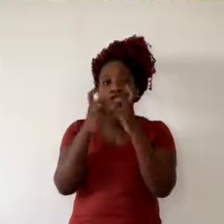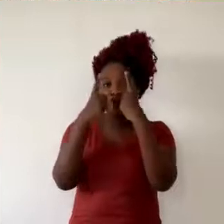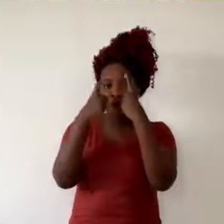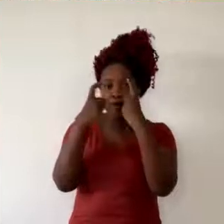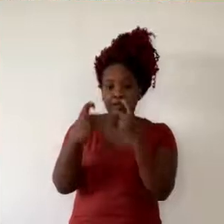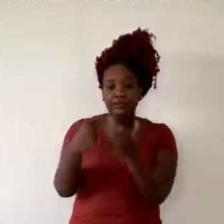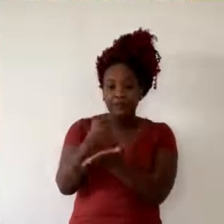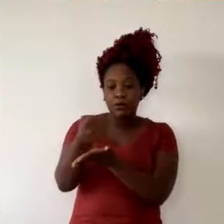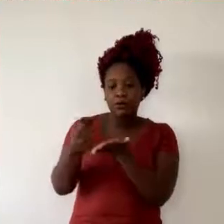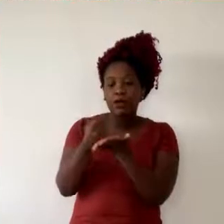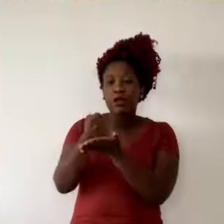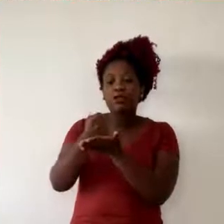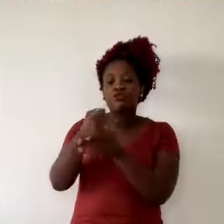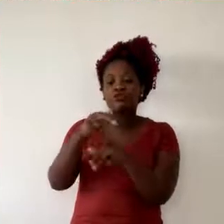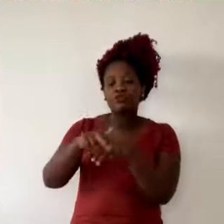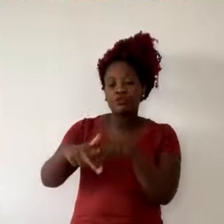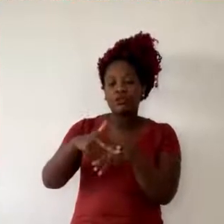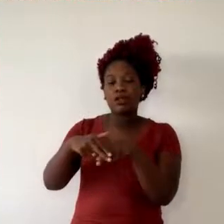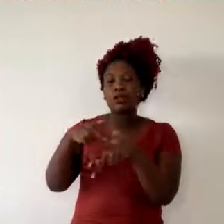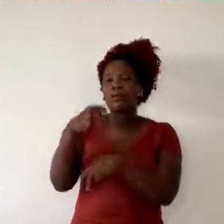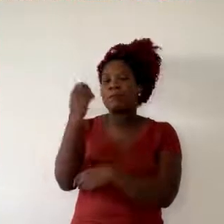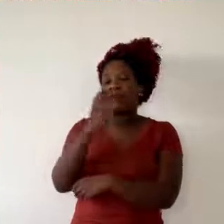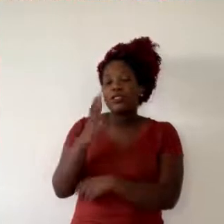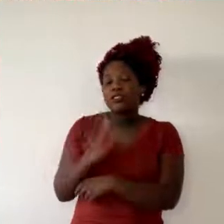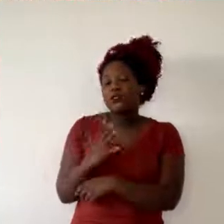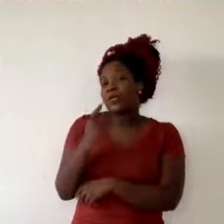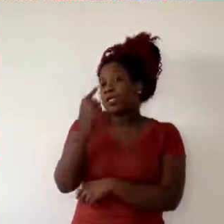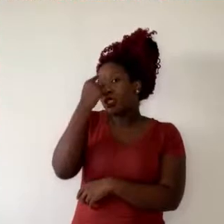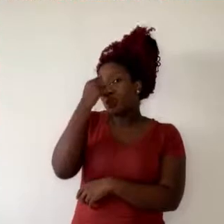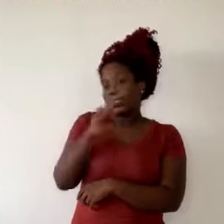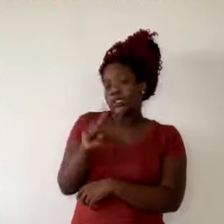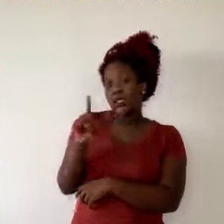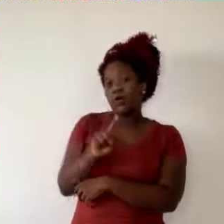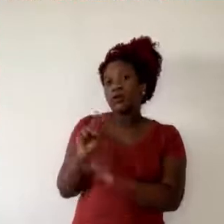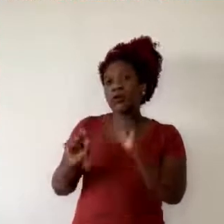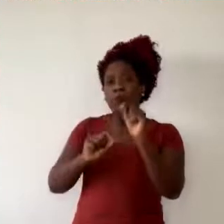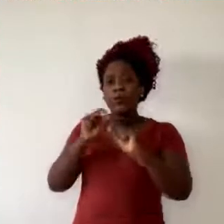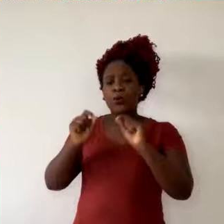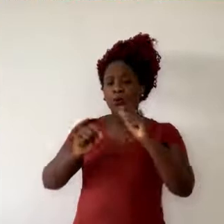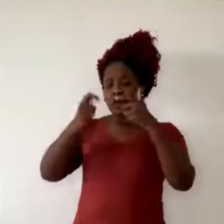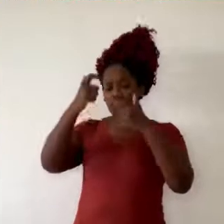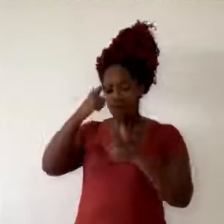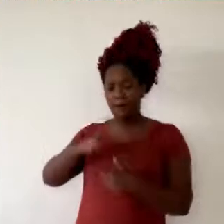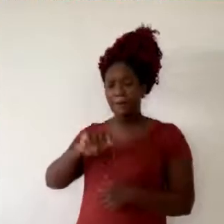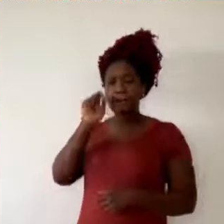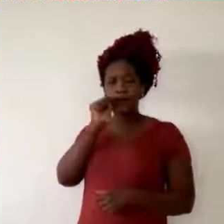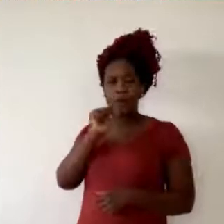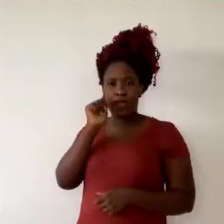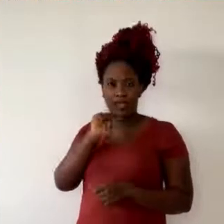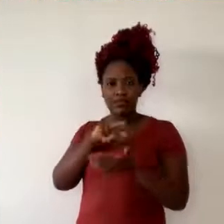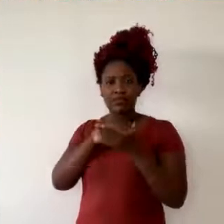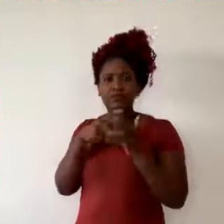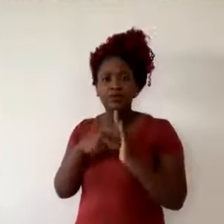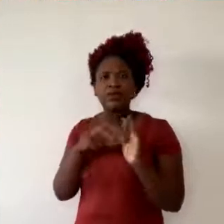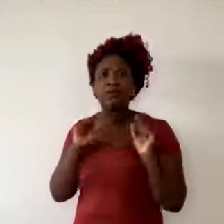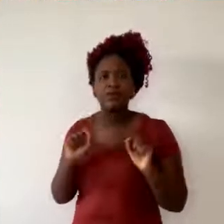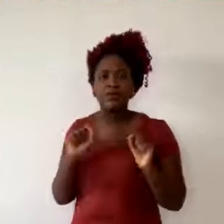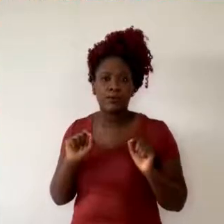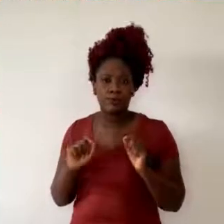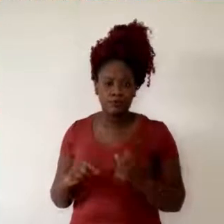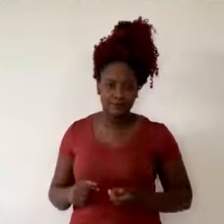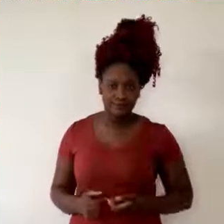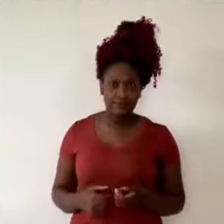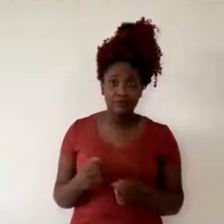gender violence in Brazil without thinking about what it is to be a woman in Brazil.